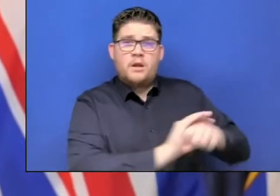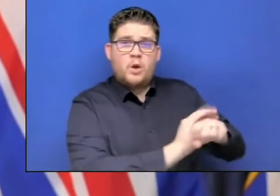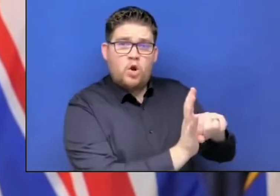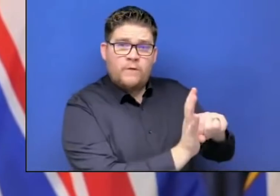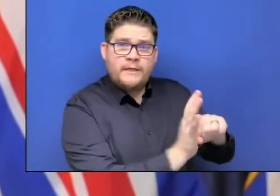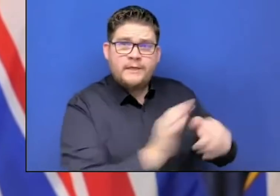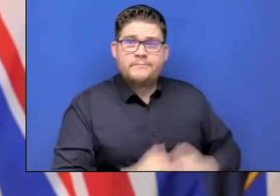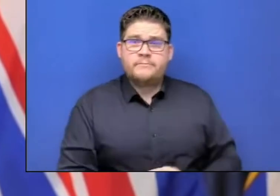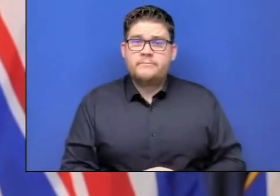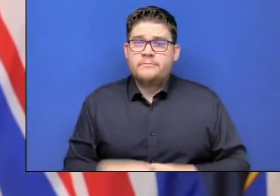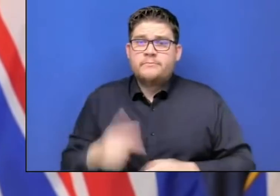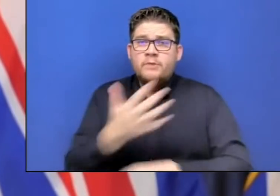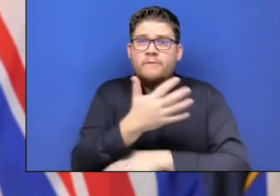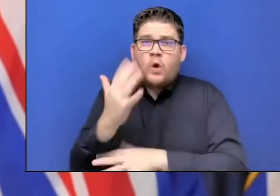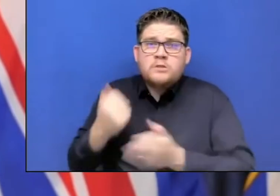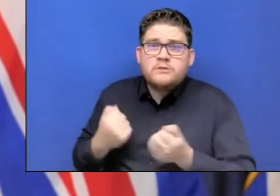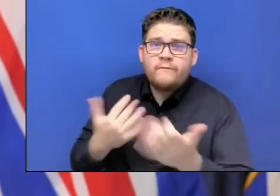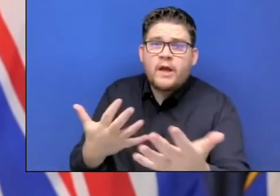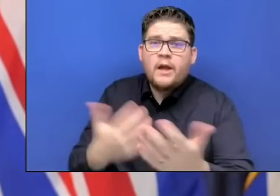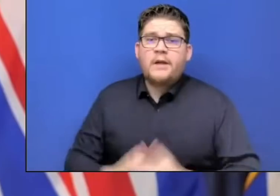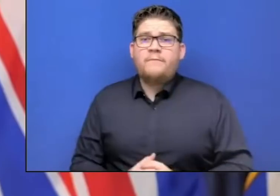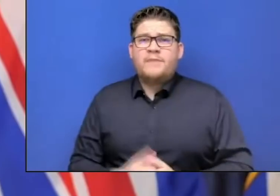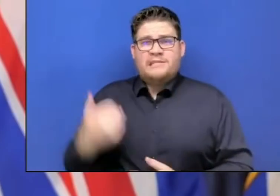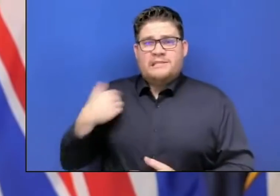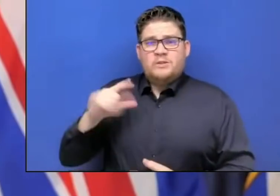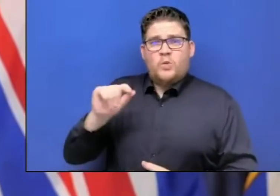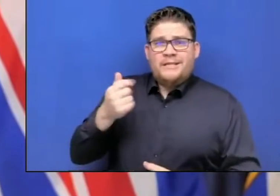in 2017 and 2018 and again this year,